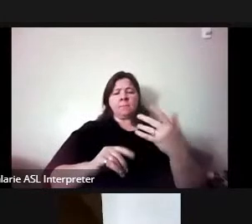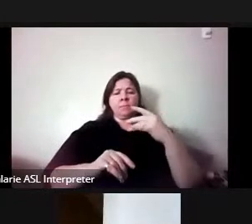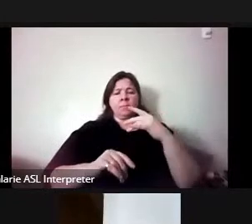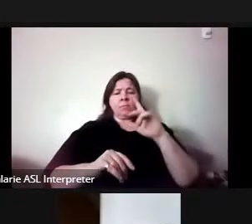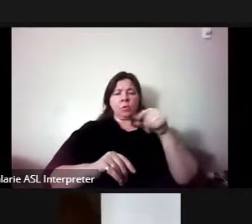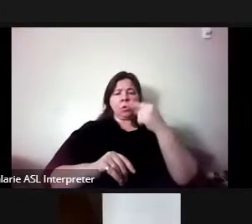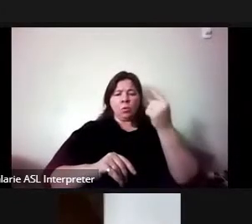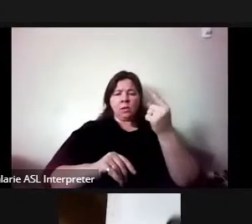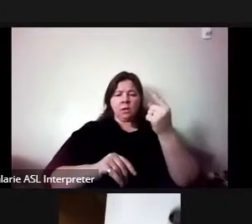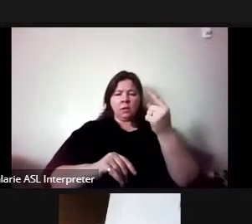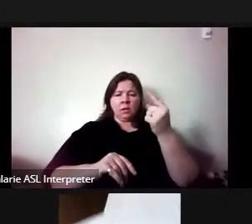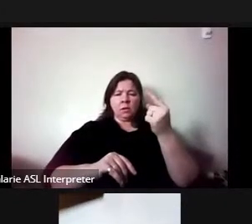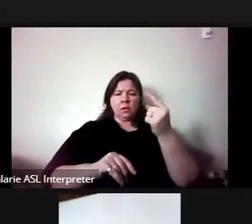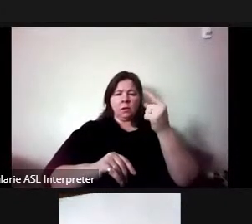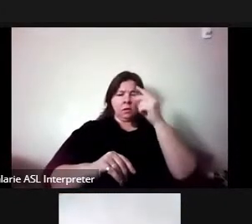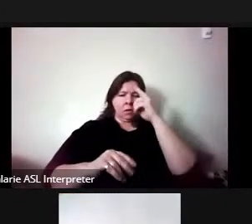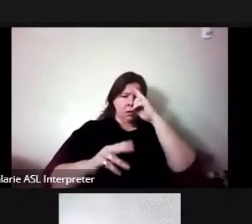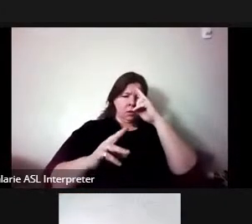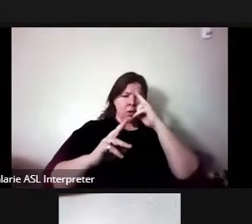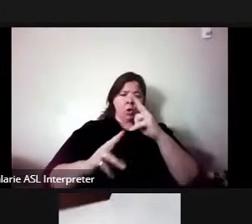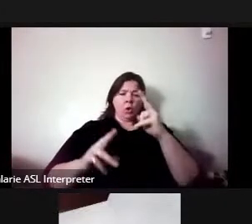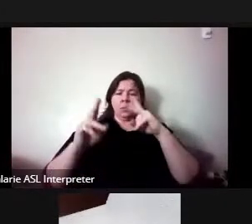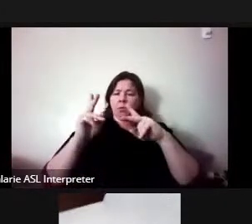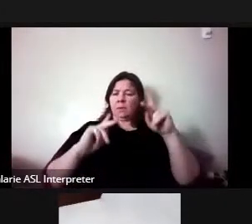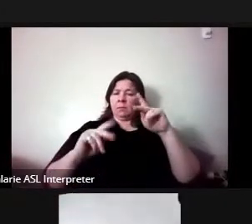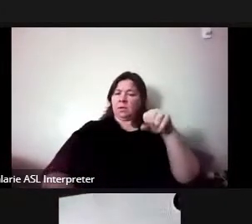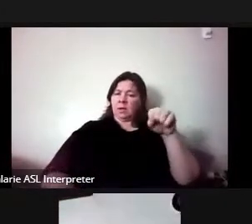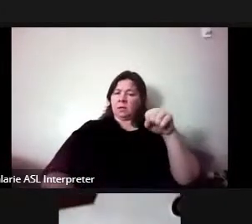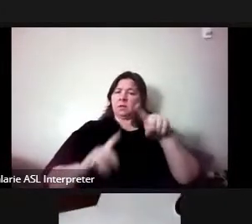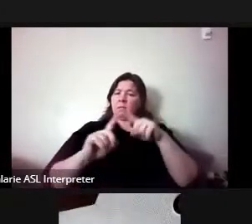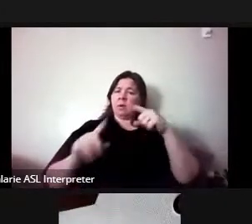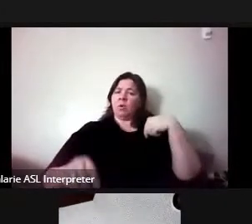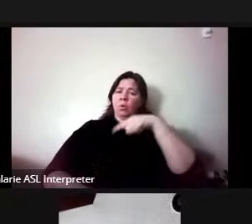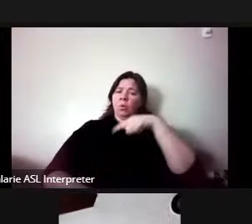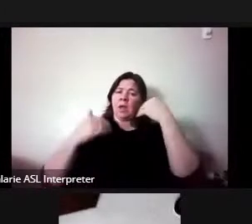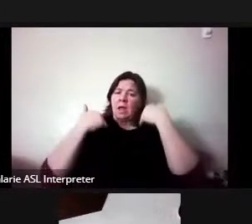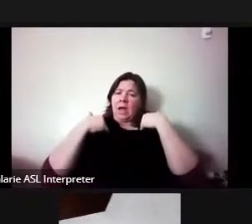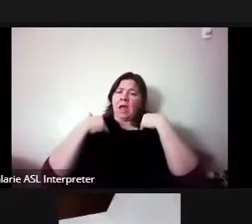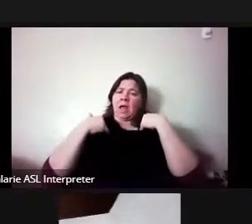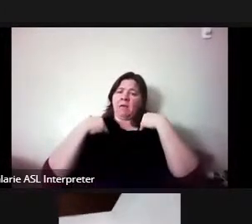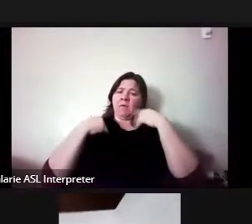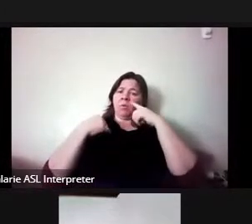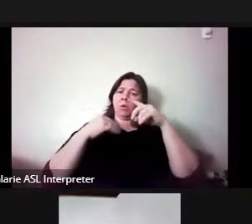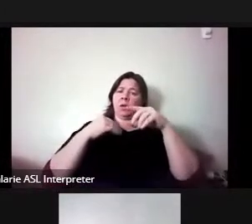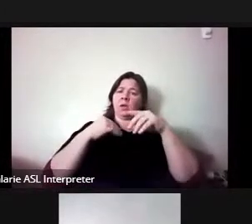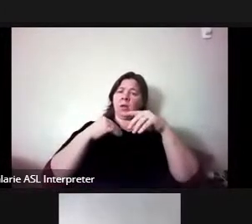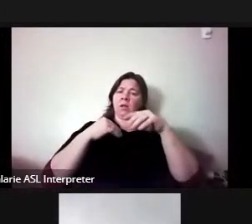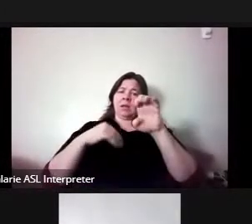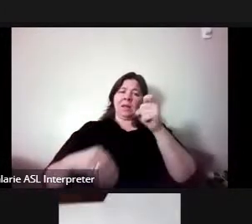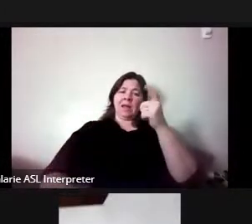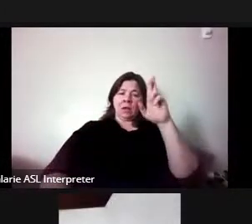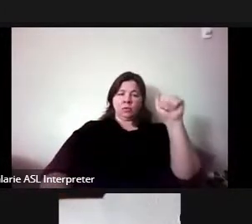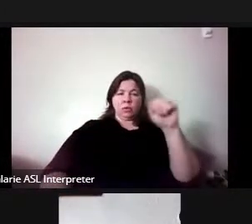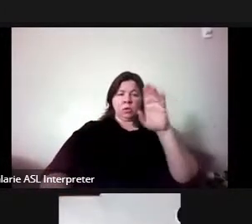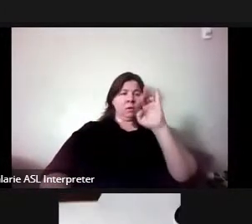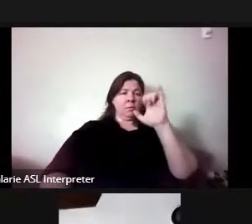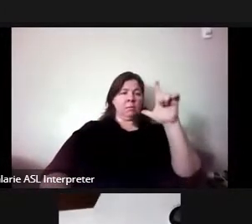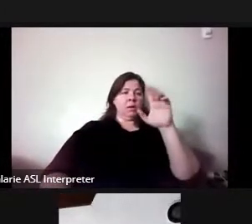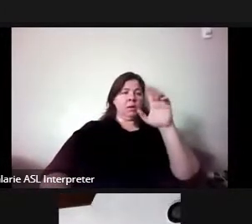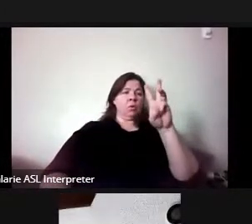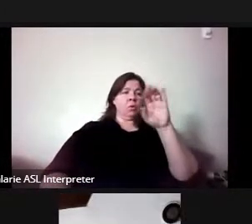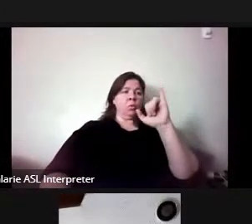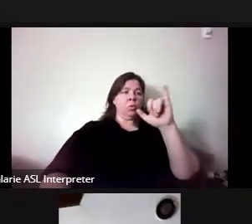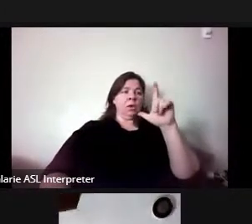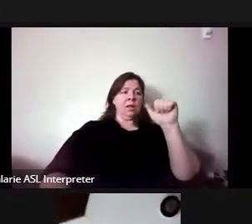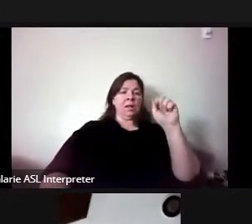just ordinary people, because we have those, but we're talking about people with extraordinary accomplishment. Dr. Bill Williams, Dr.